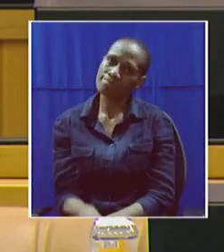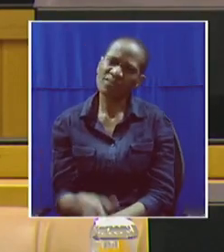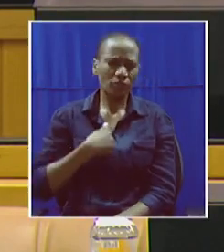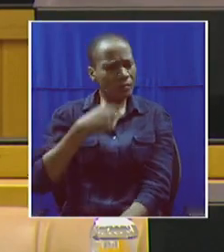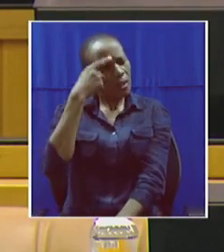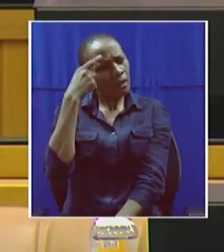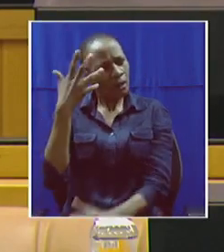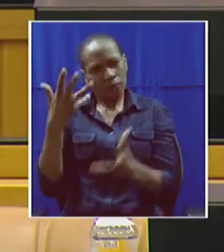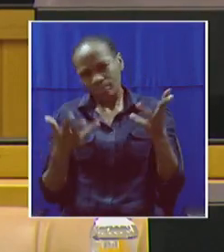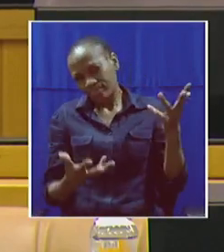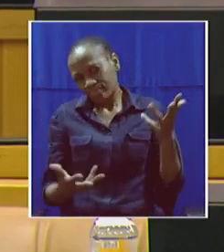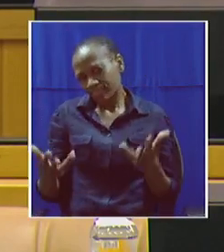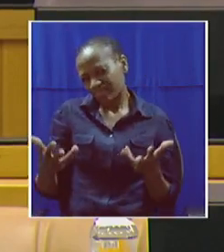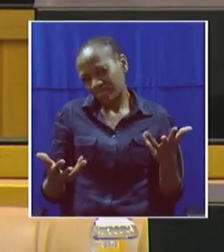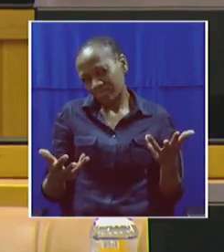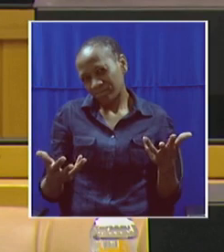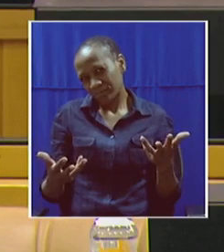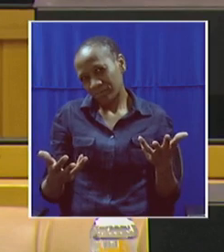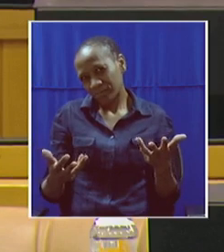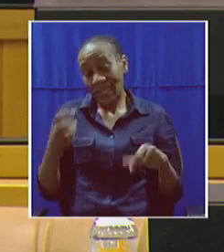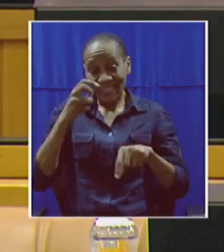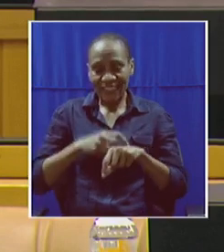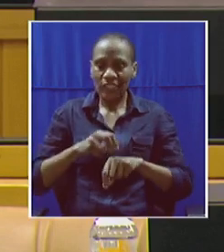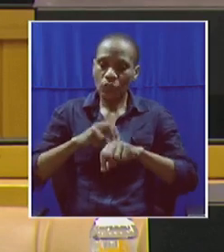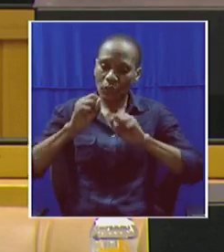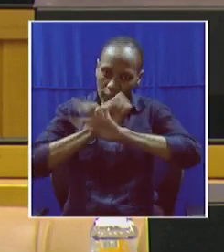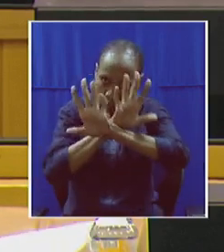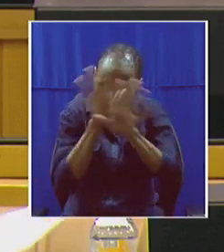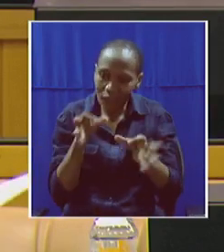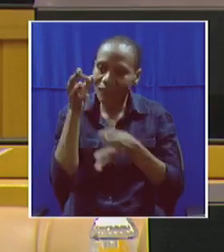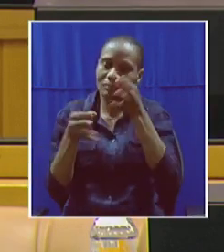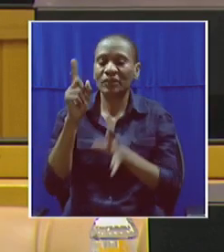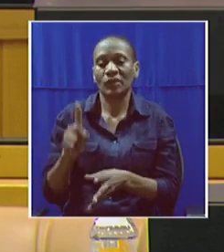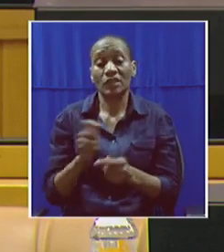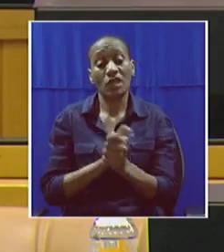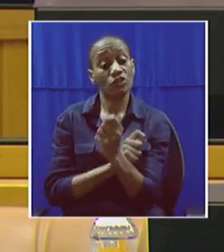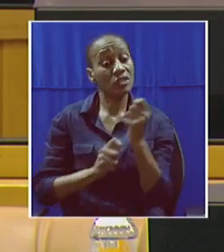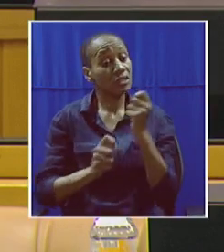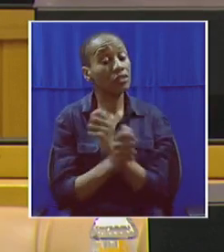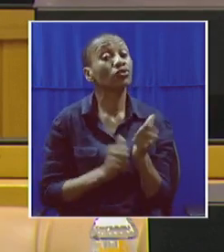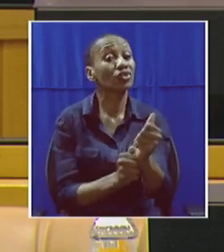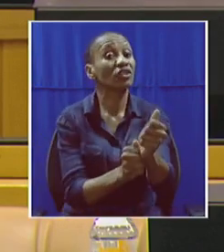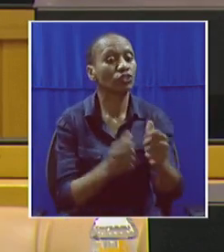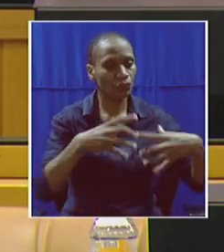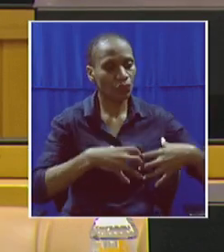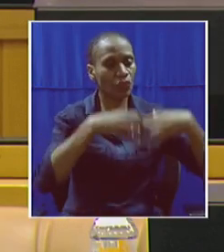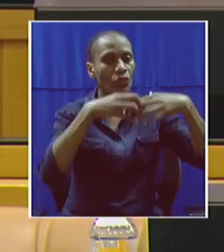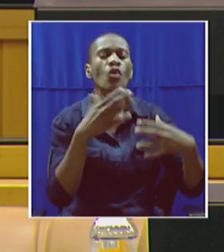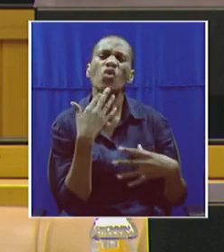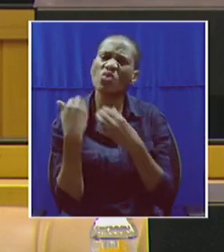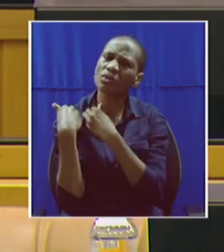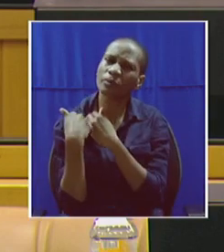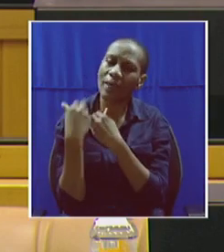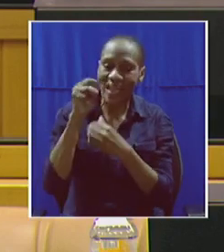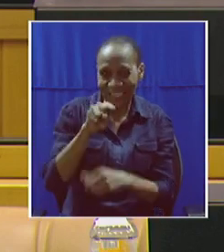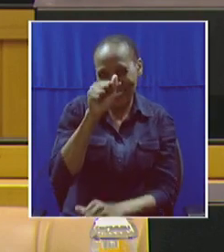think uh I need to put it categorically chair that the turnaround strategy was developed by the sabc